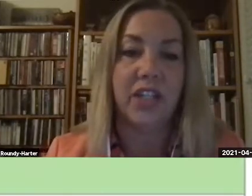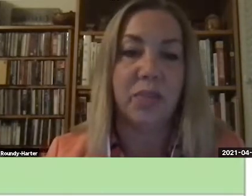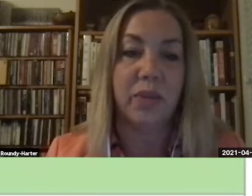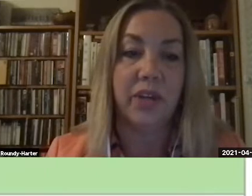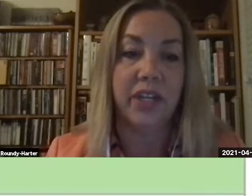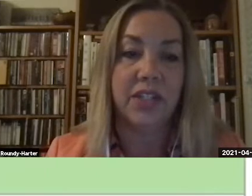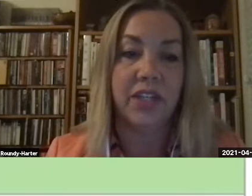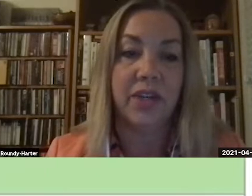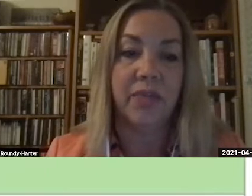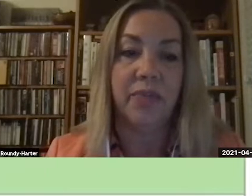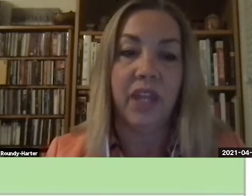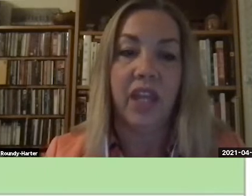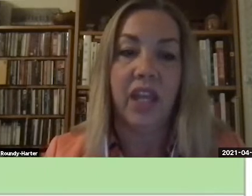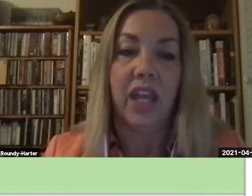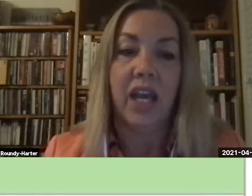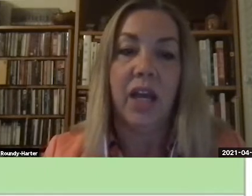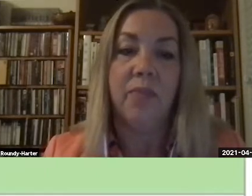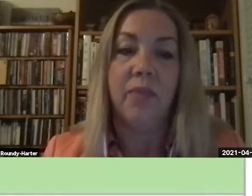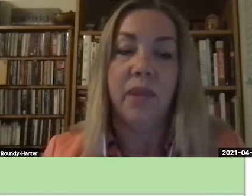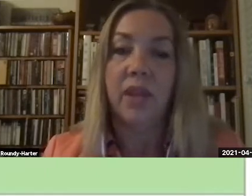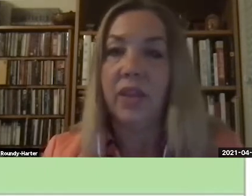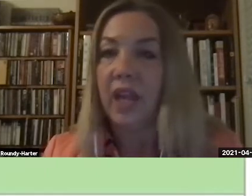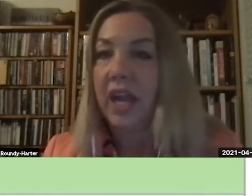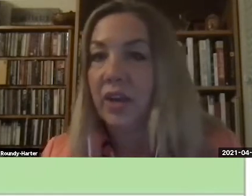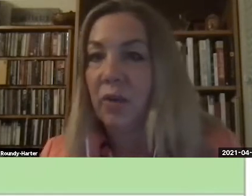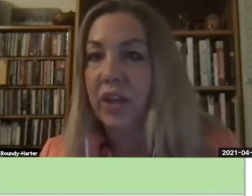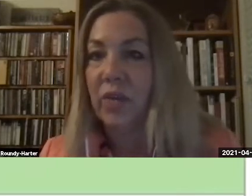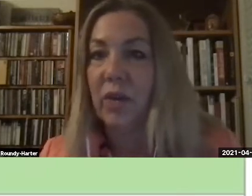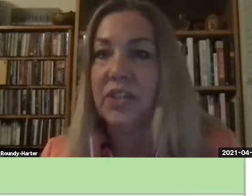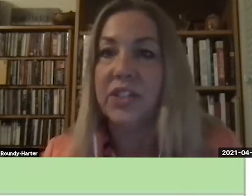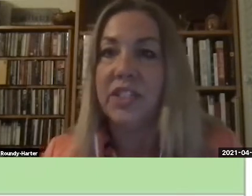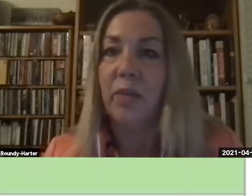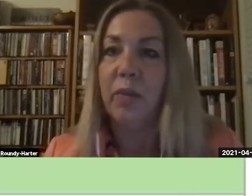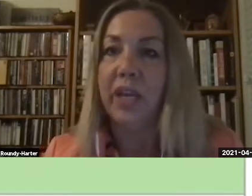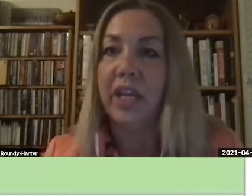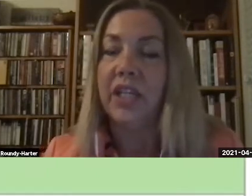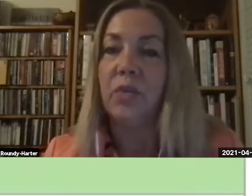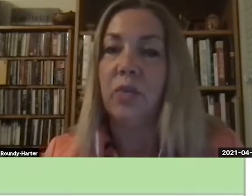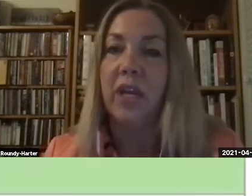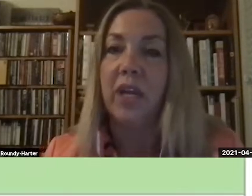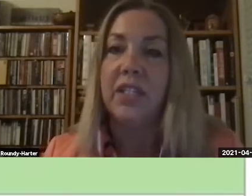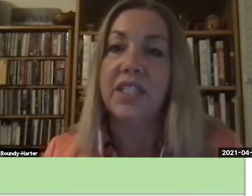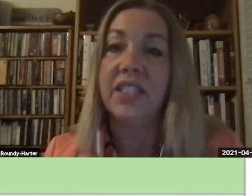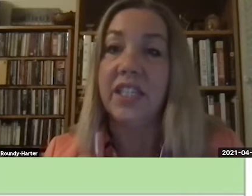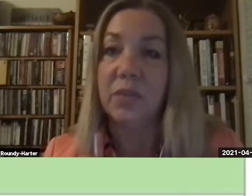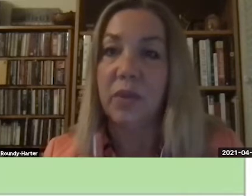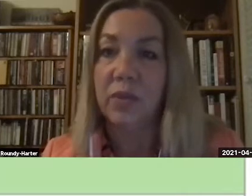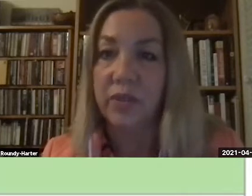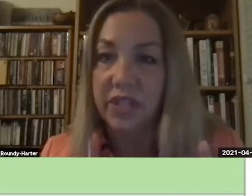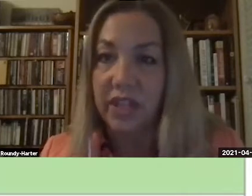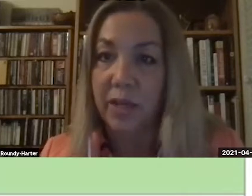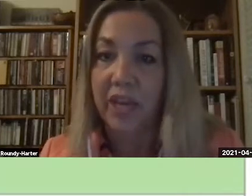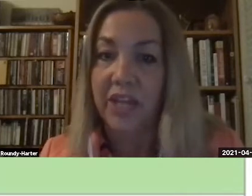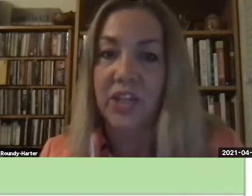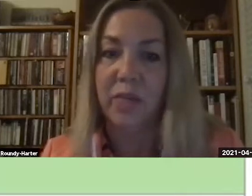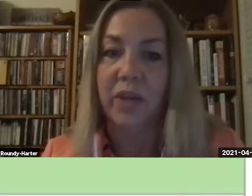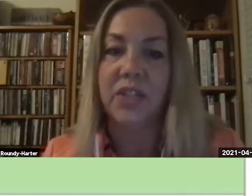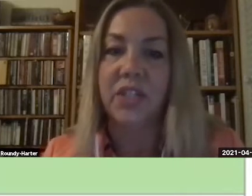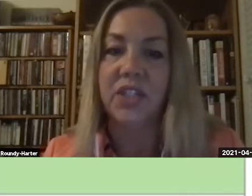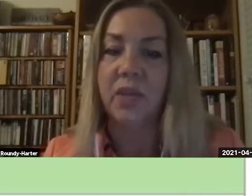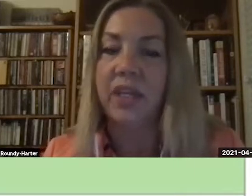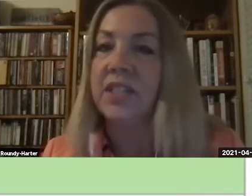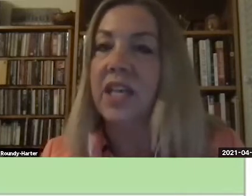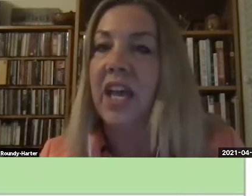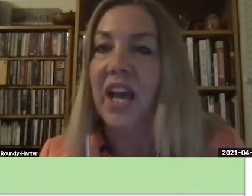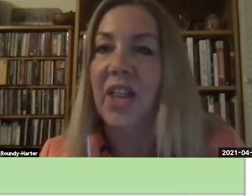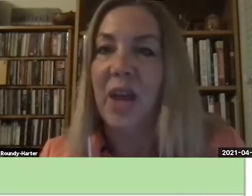high experience here. I know one of the questions that we might get is, well, why isn't it 6 weeks? Well, there's nothing magic about